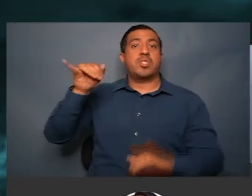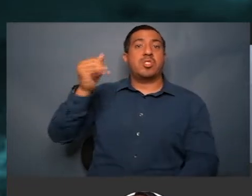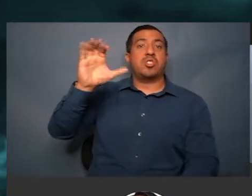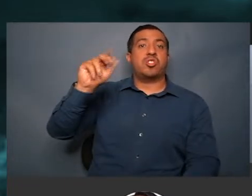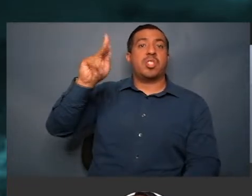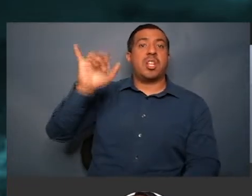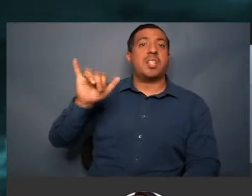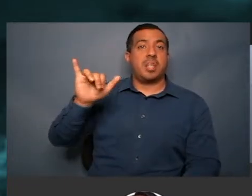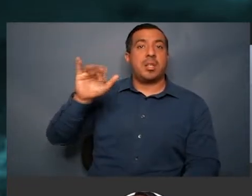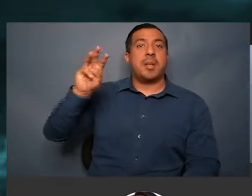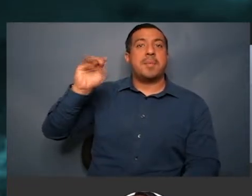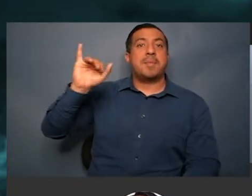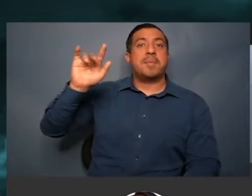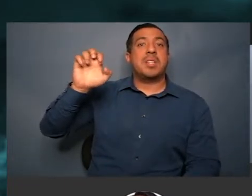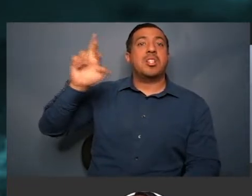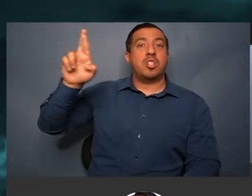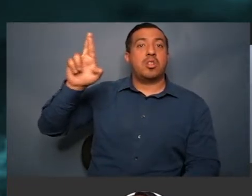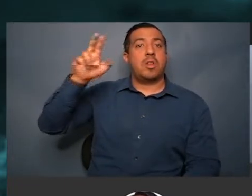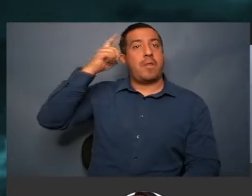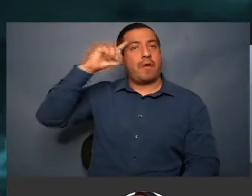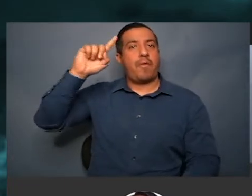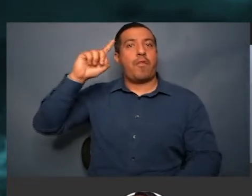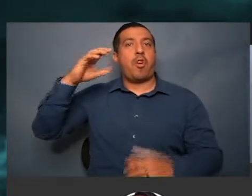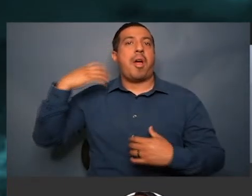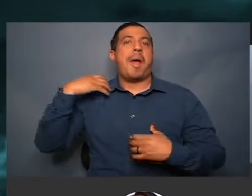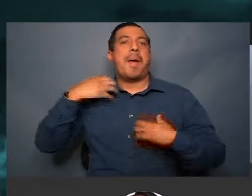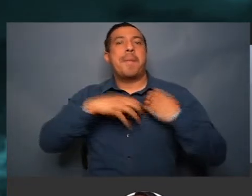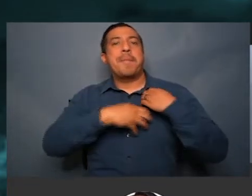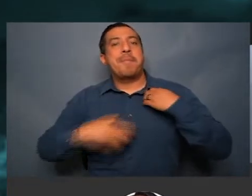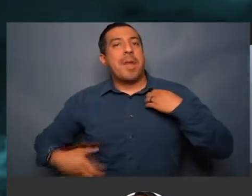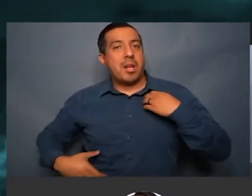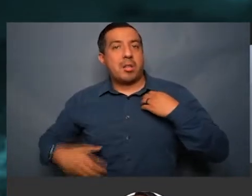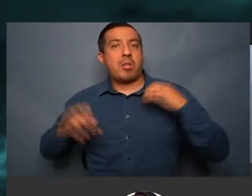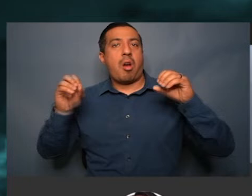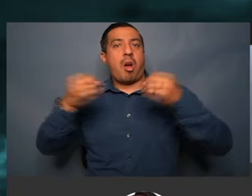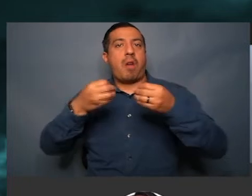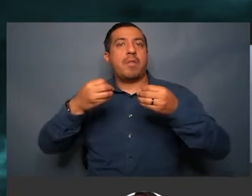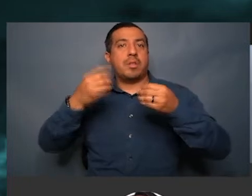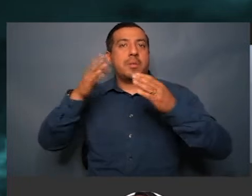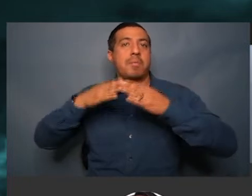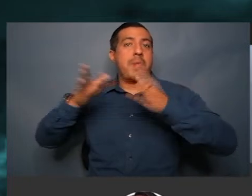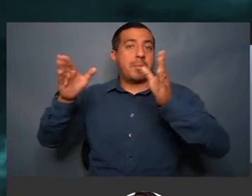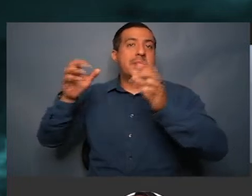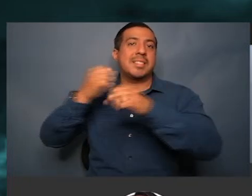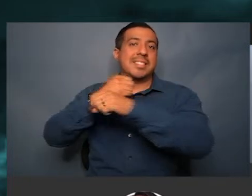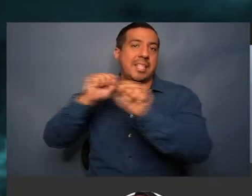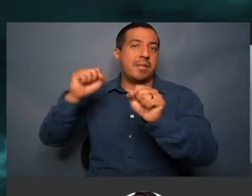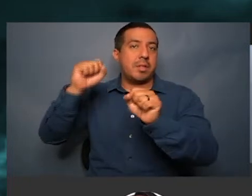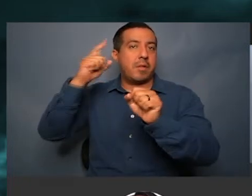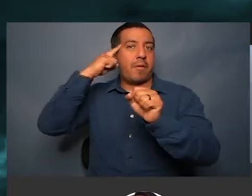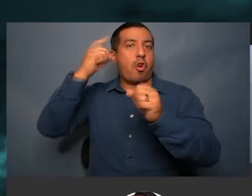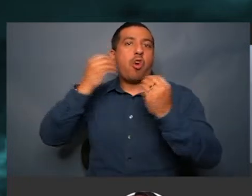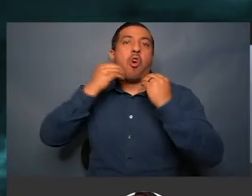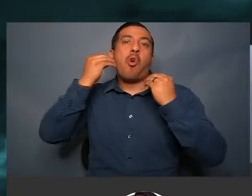I'm Jackie Miller with the Mayor's Office of Public Safety and Homeland Security, and happy to be here.